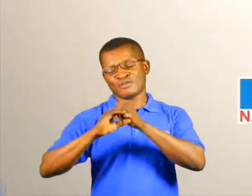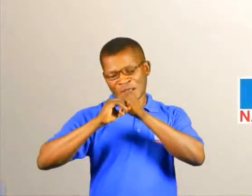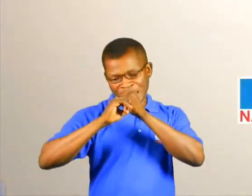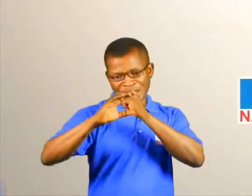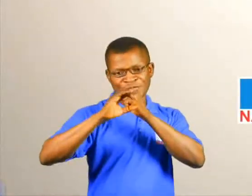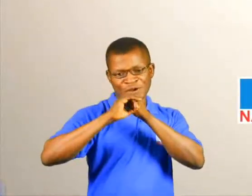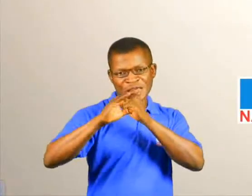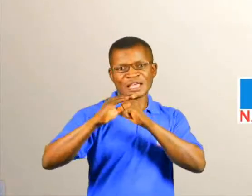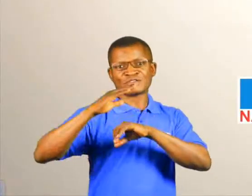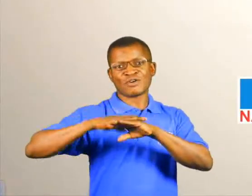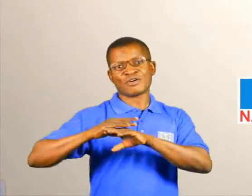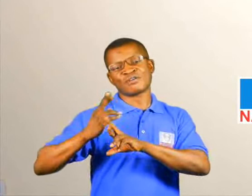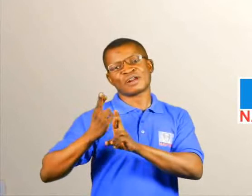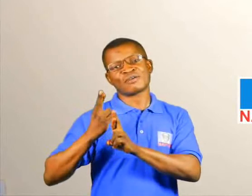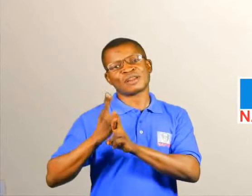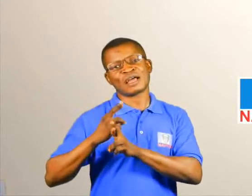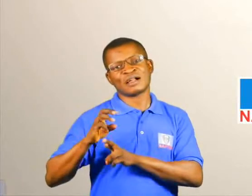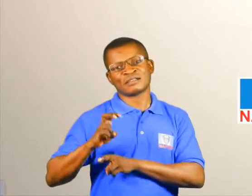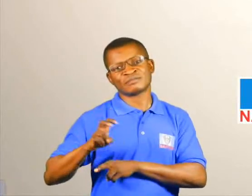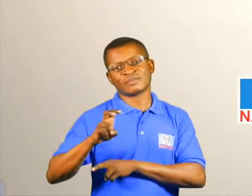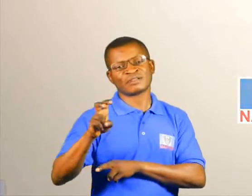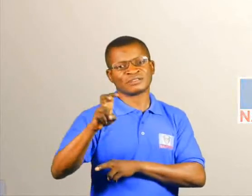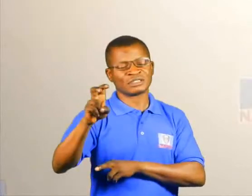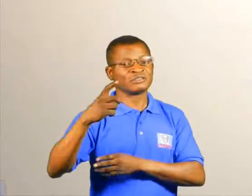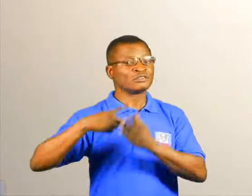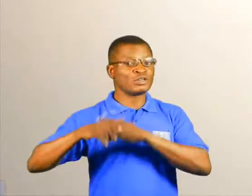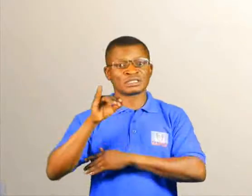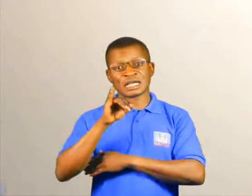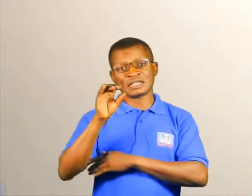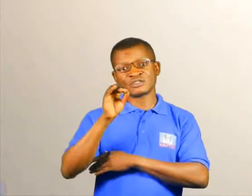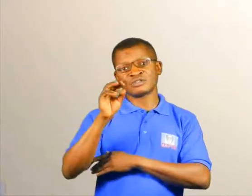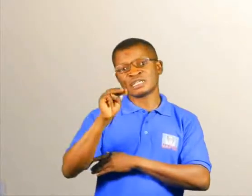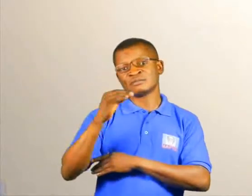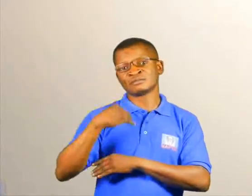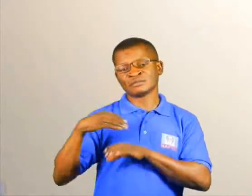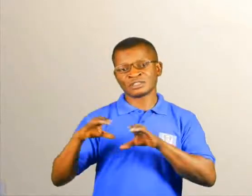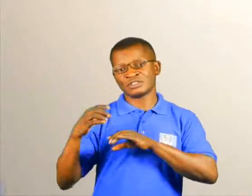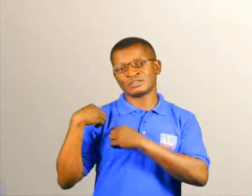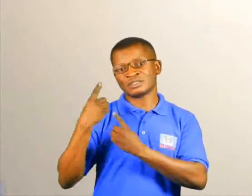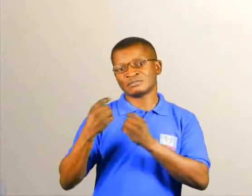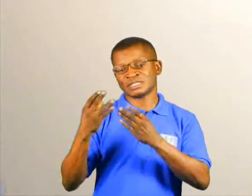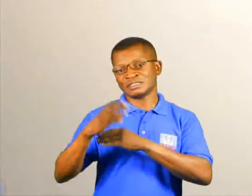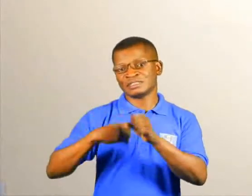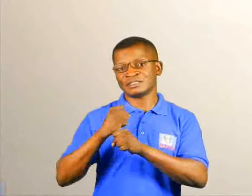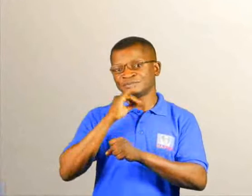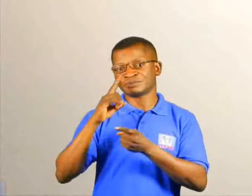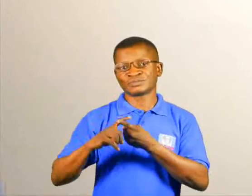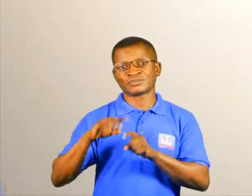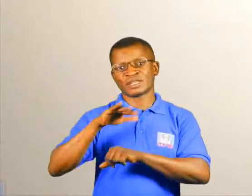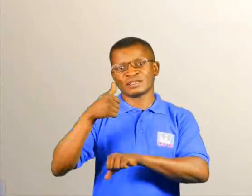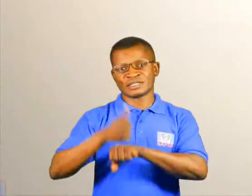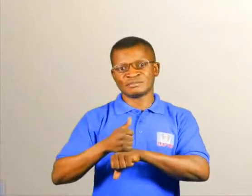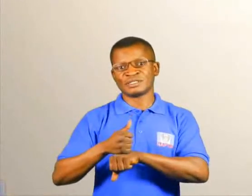trying to advocate on regular migration, what IOM has done over the years is